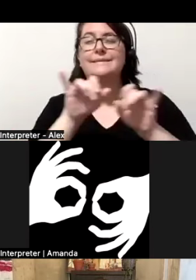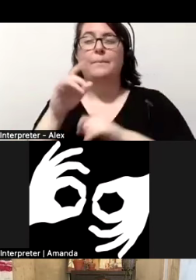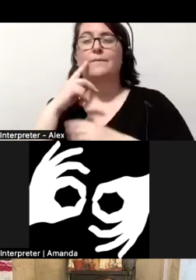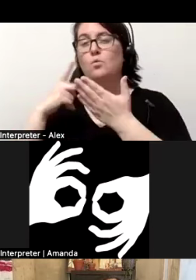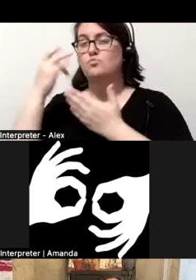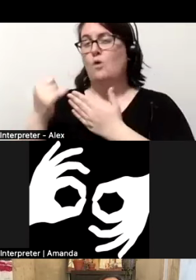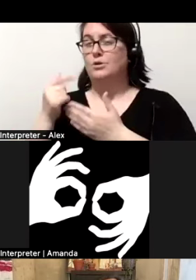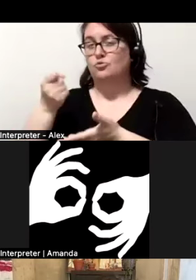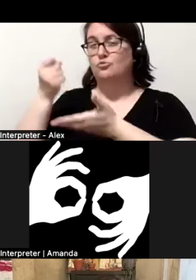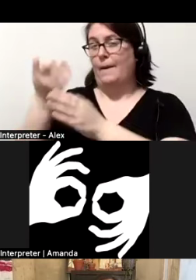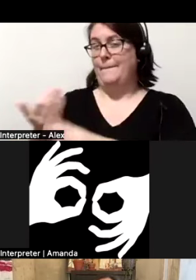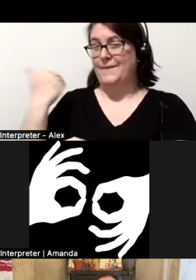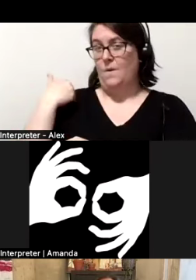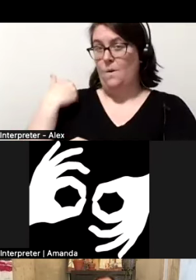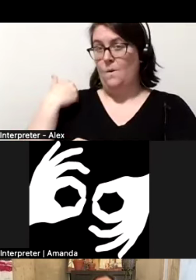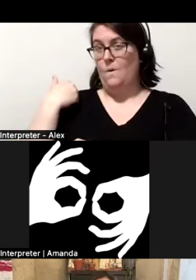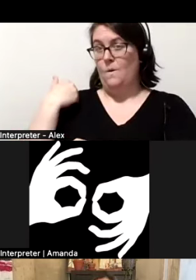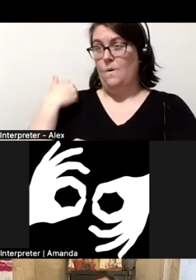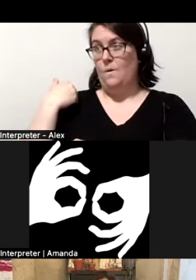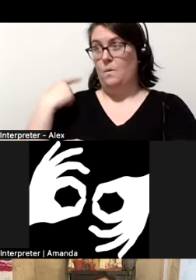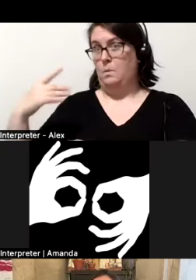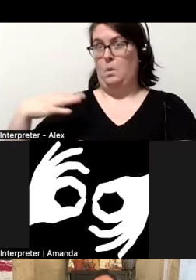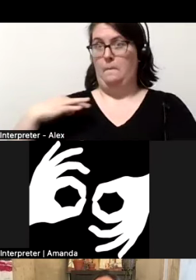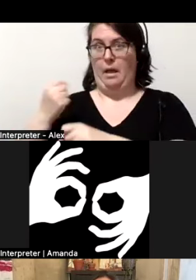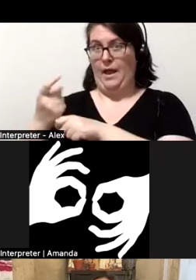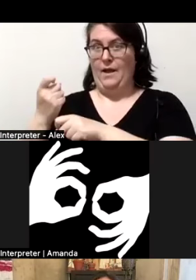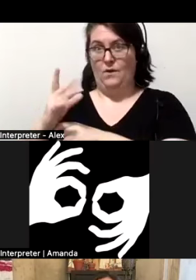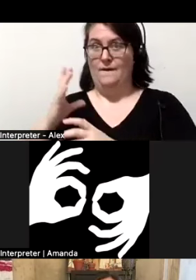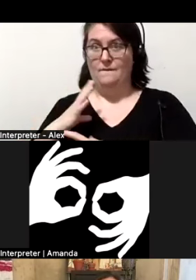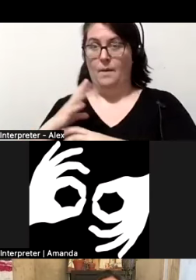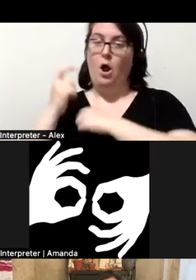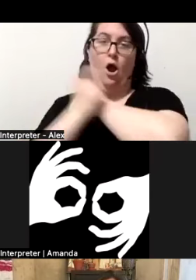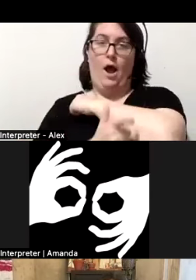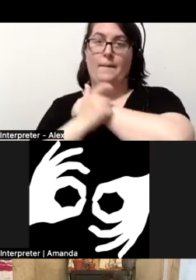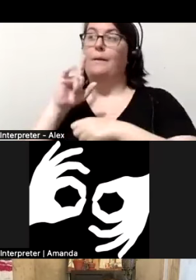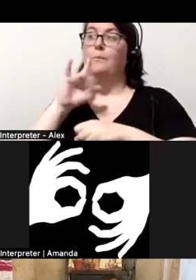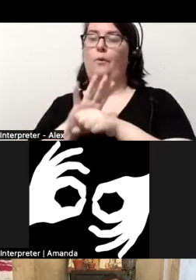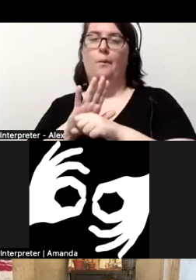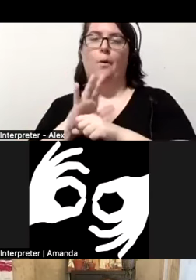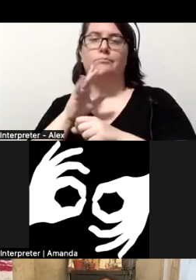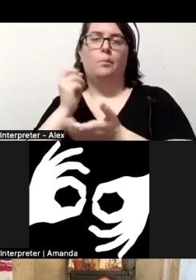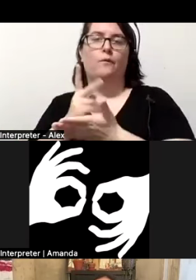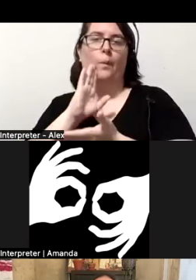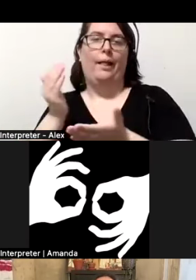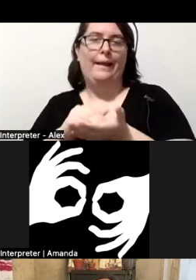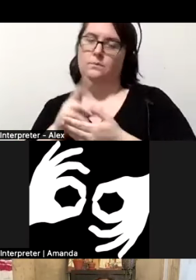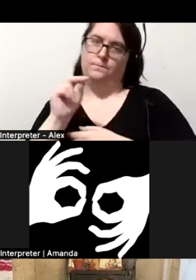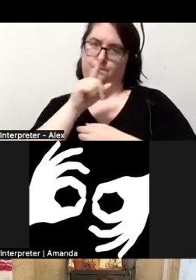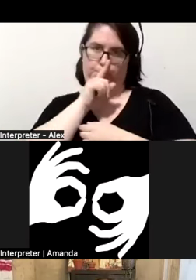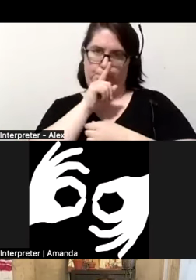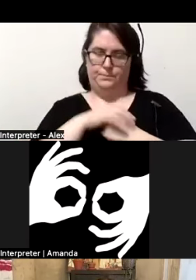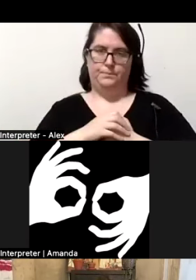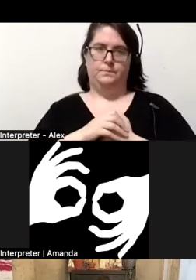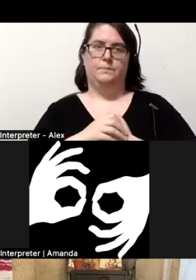in the past, you're welcome to apply year over year. It's just not guaranteed that they're going to be renewable.